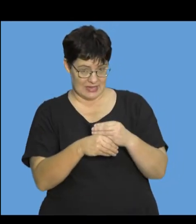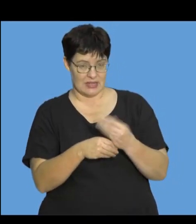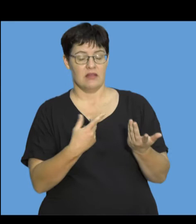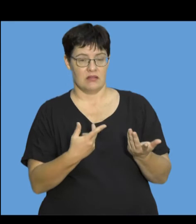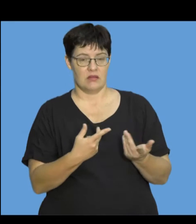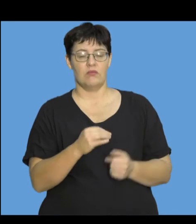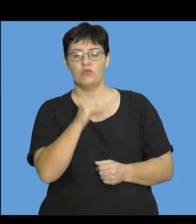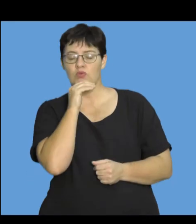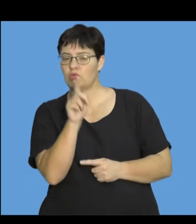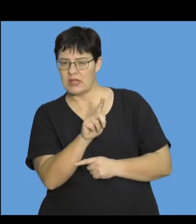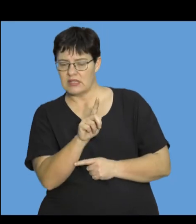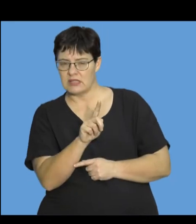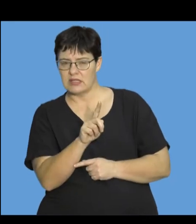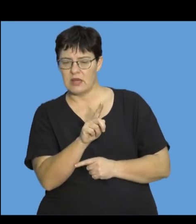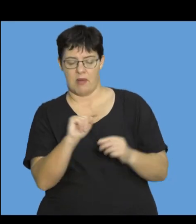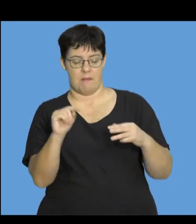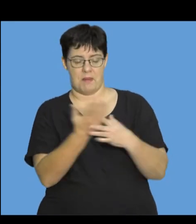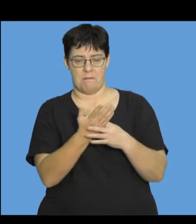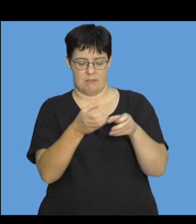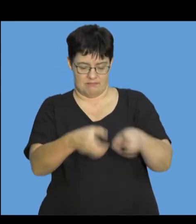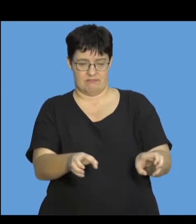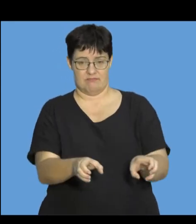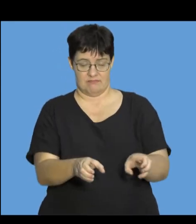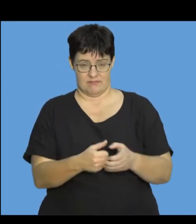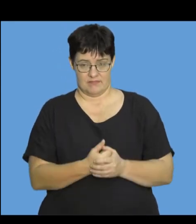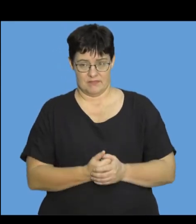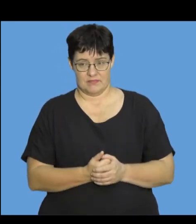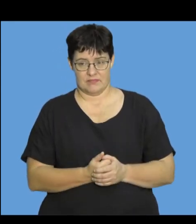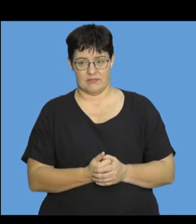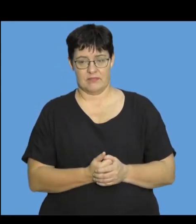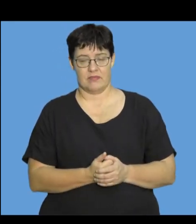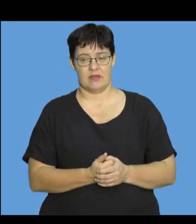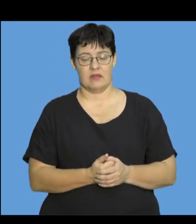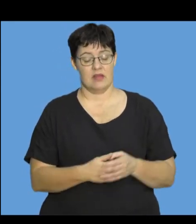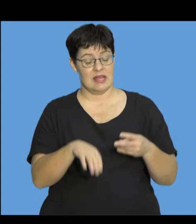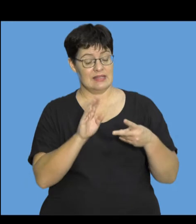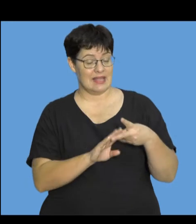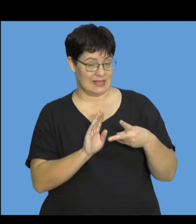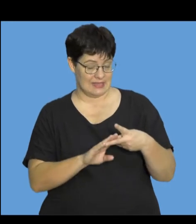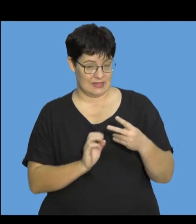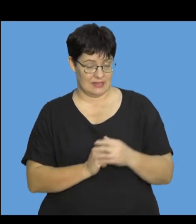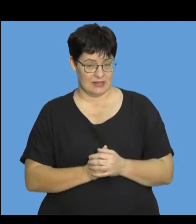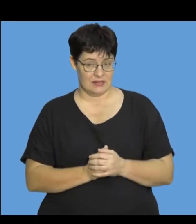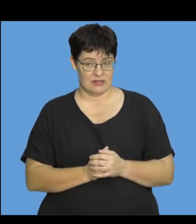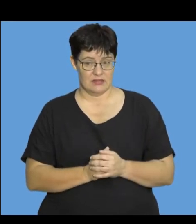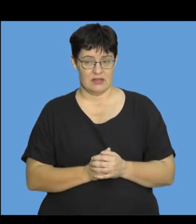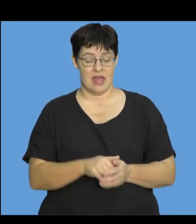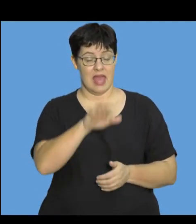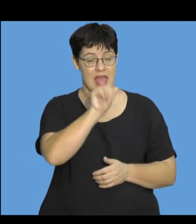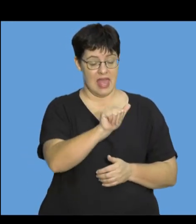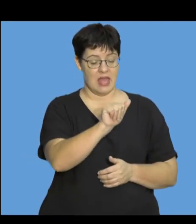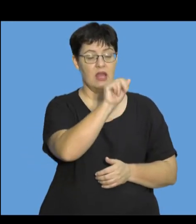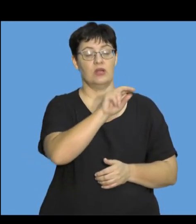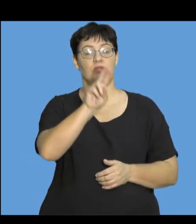word, this thing called splitting them, but using this principle. The other one is a to the exponent